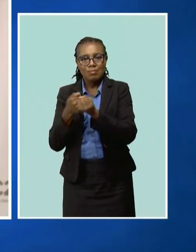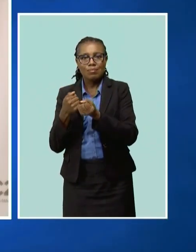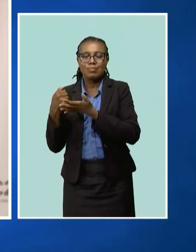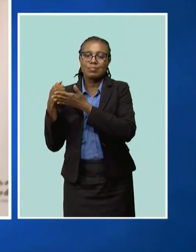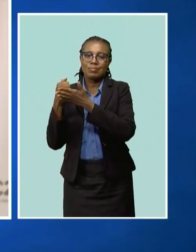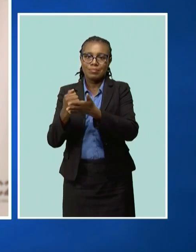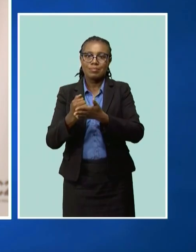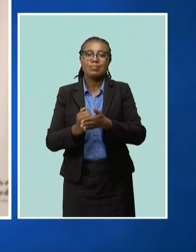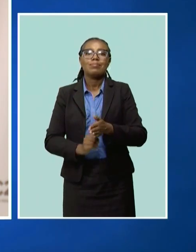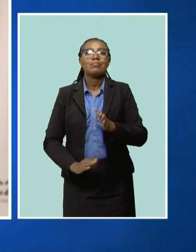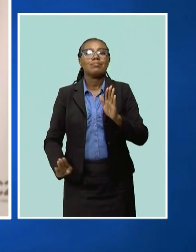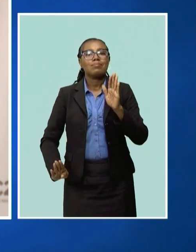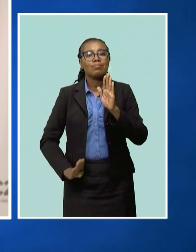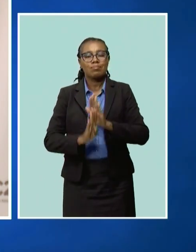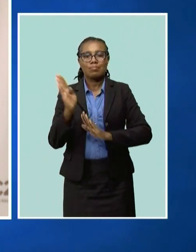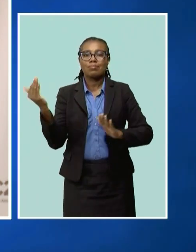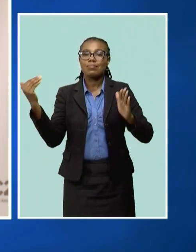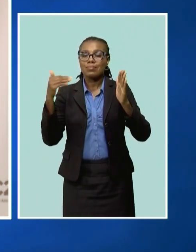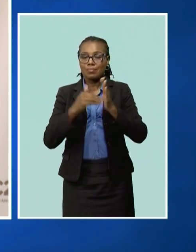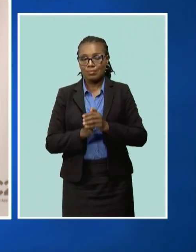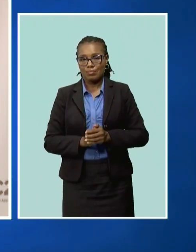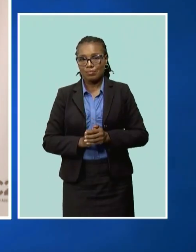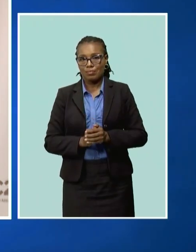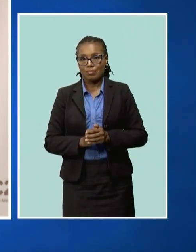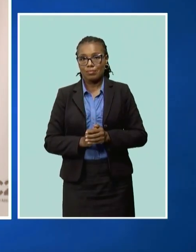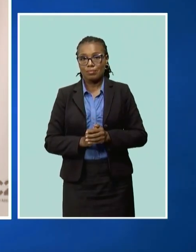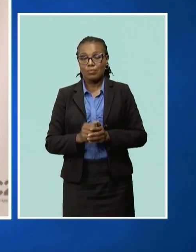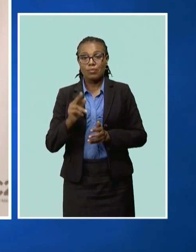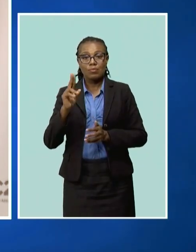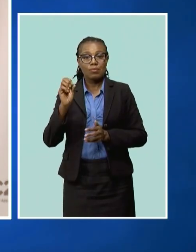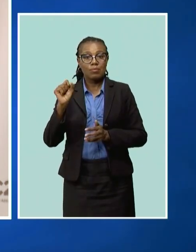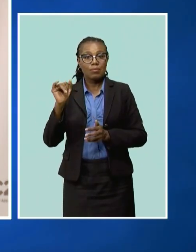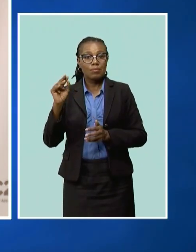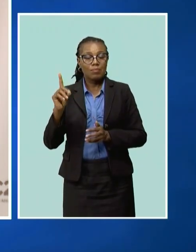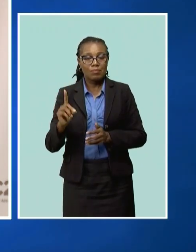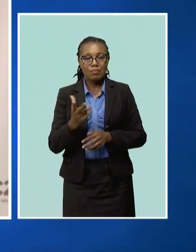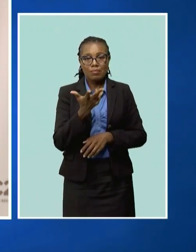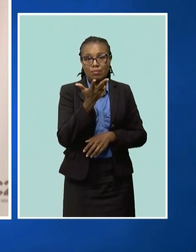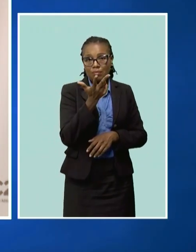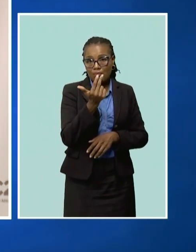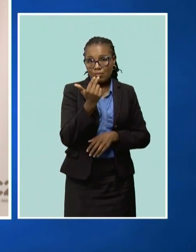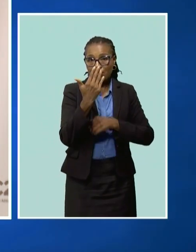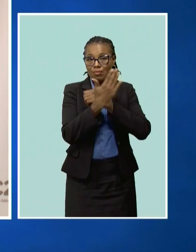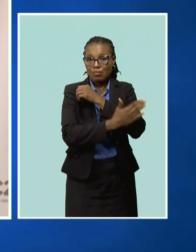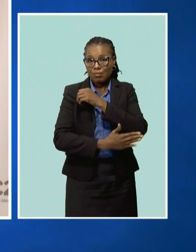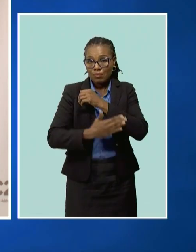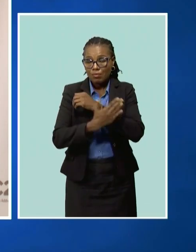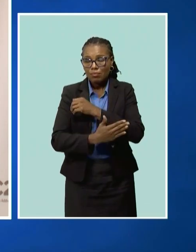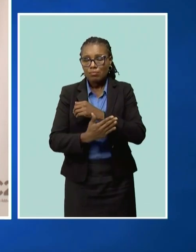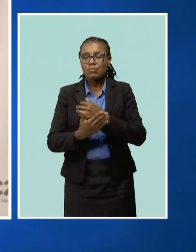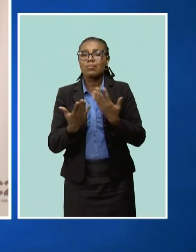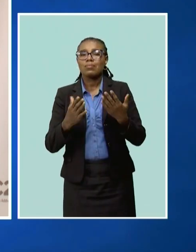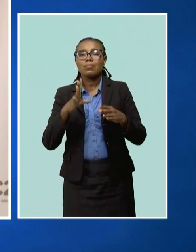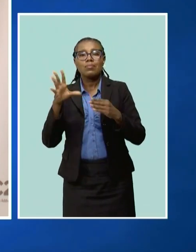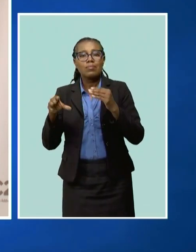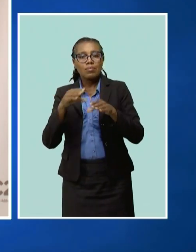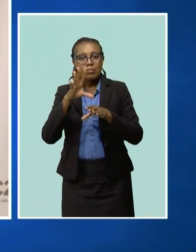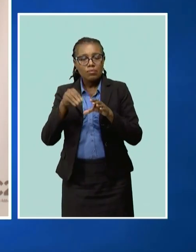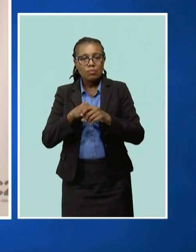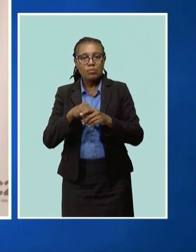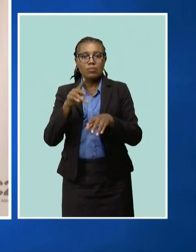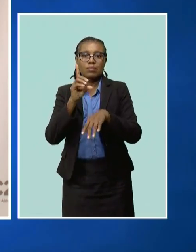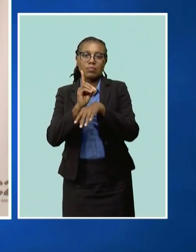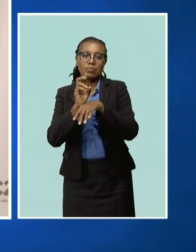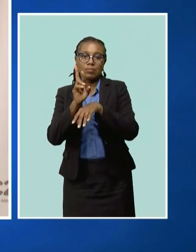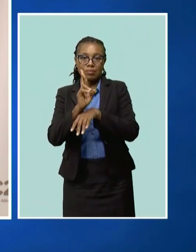Project is helping 13 countries in the region, most of CARICOM plus the DR, by bolstering the